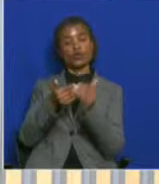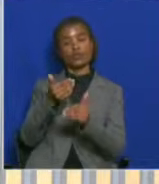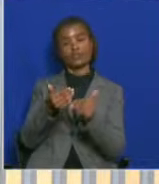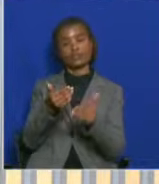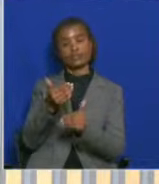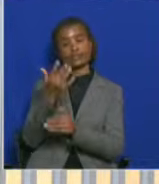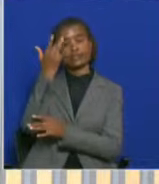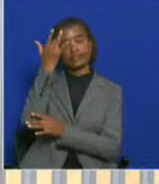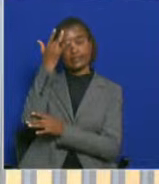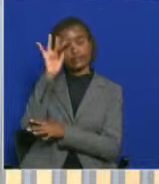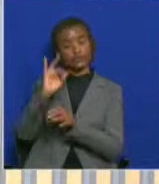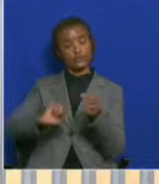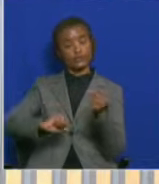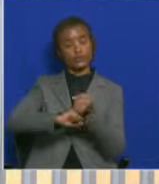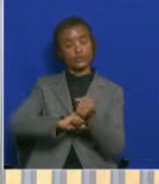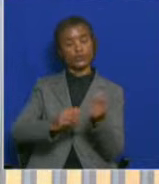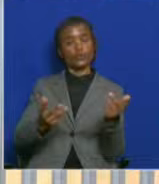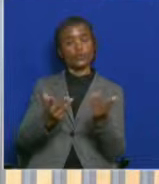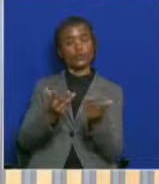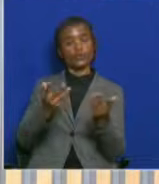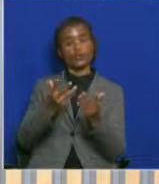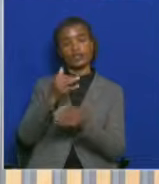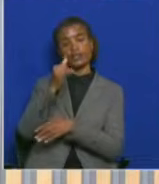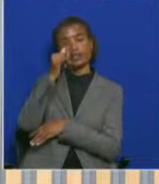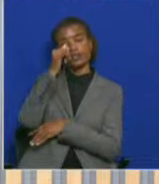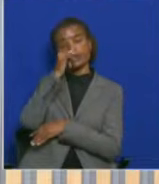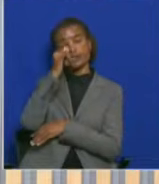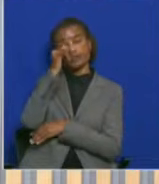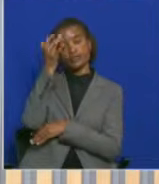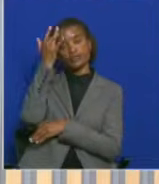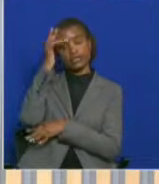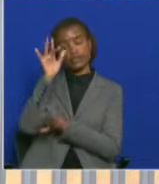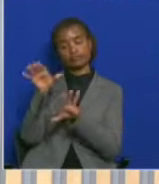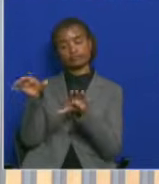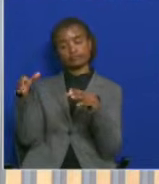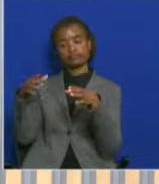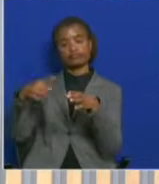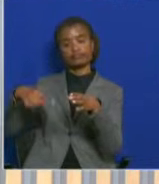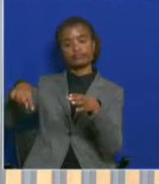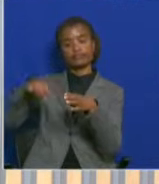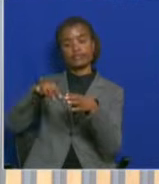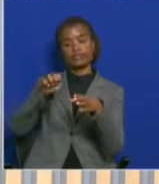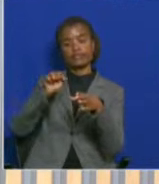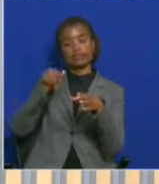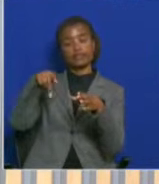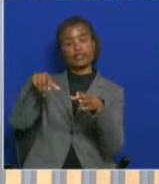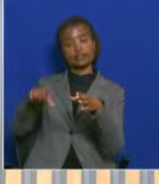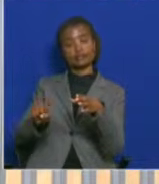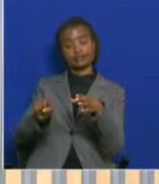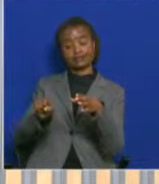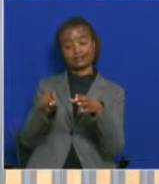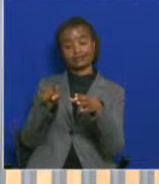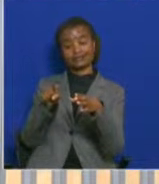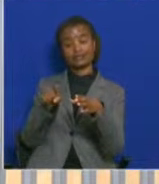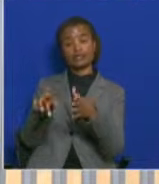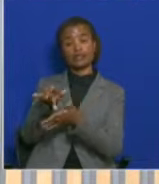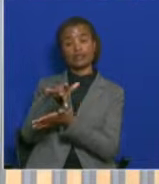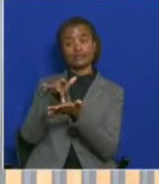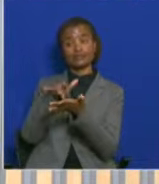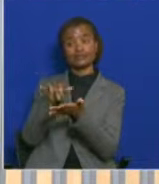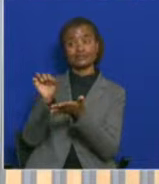intelligence at the South African Police Services, and he holds the rank of Major General since 1